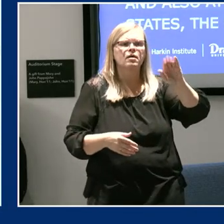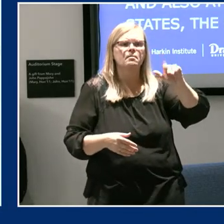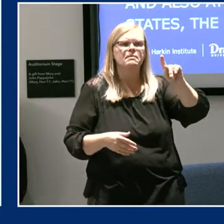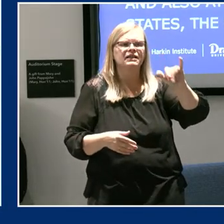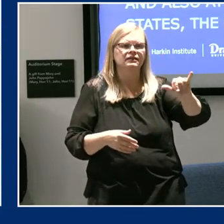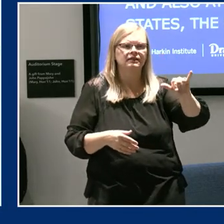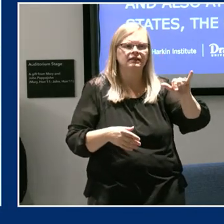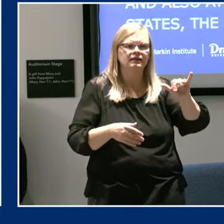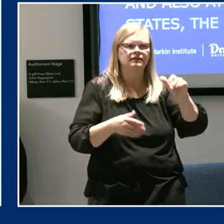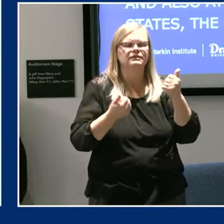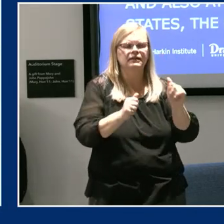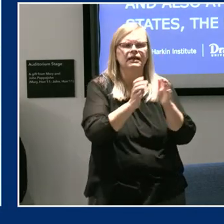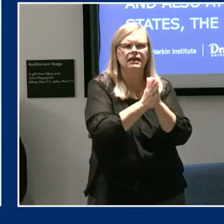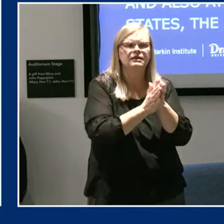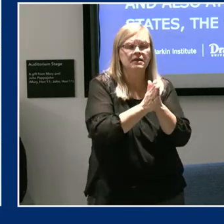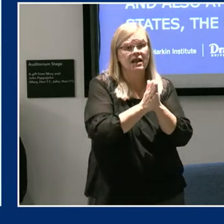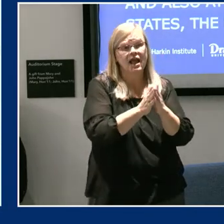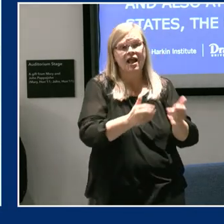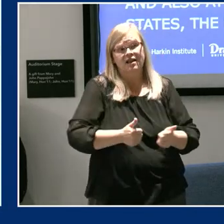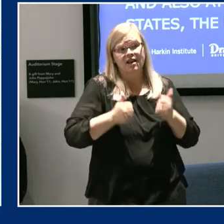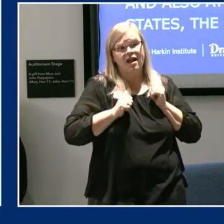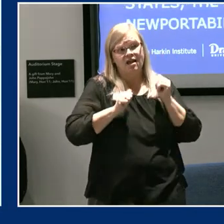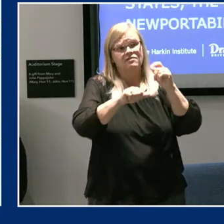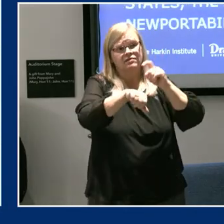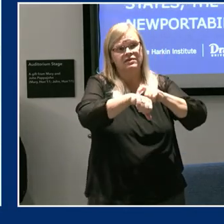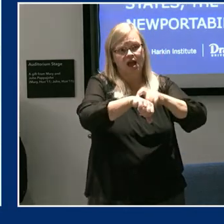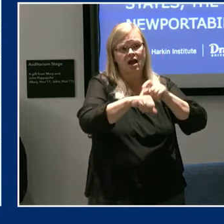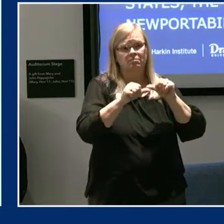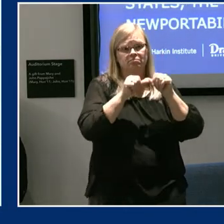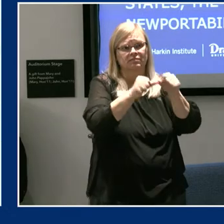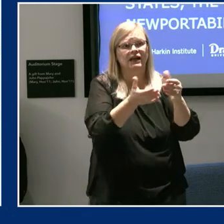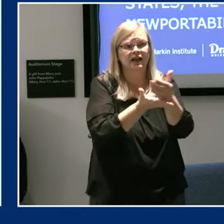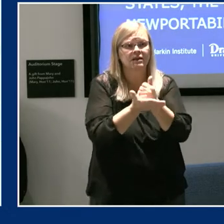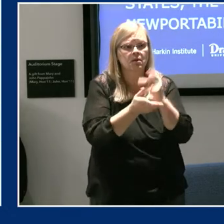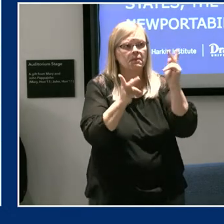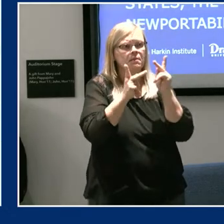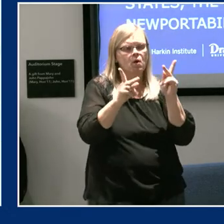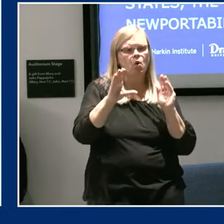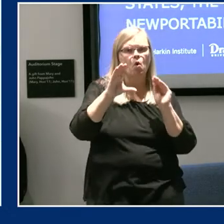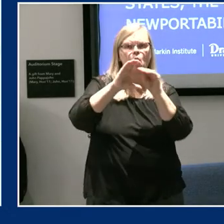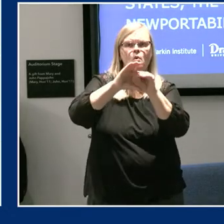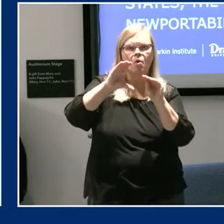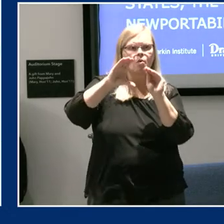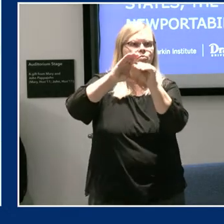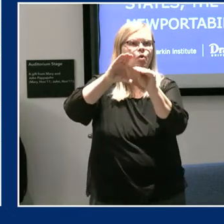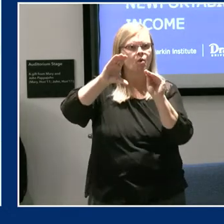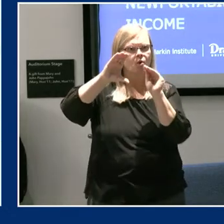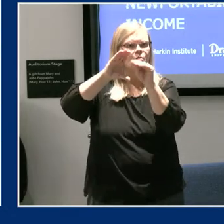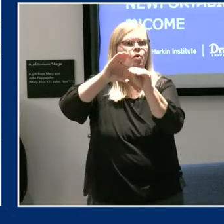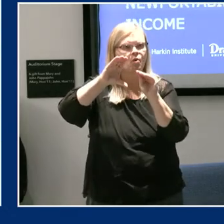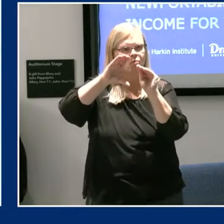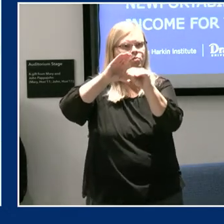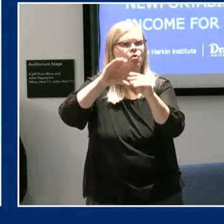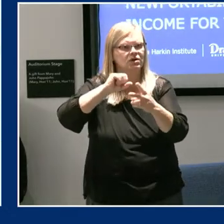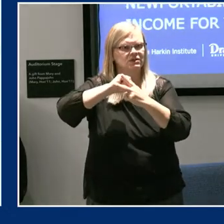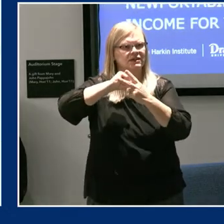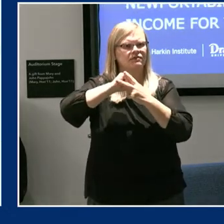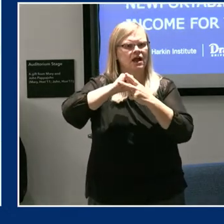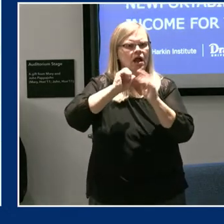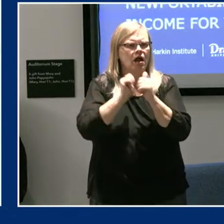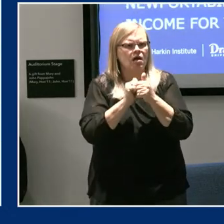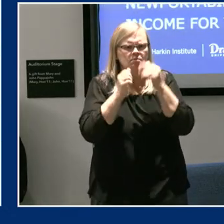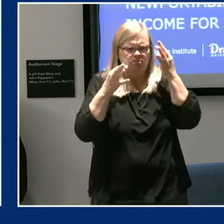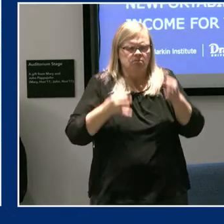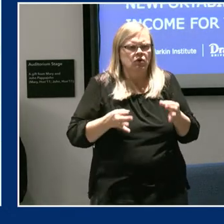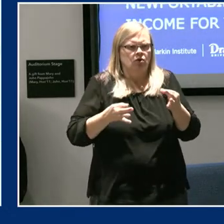and also lifetime income. For those who have accumulated savings, how do they make